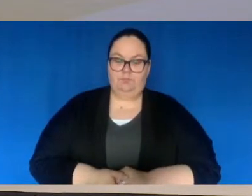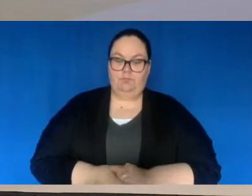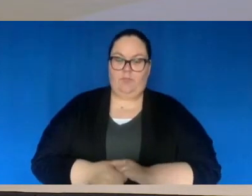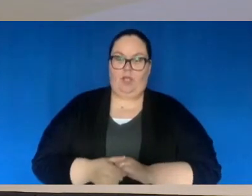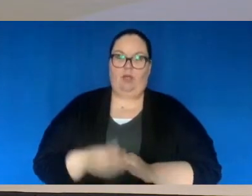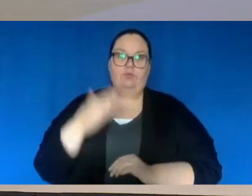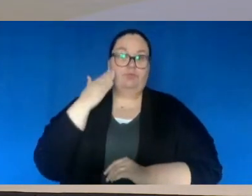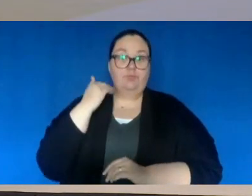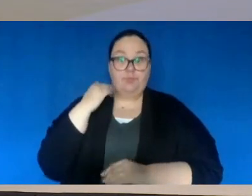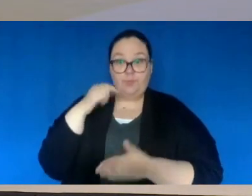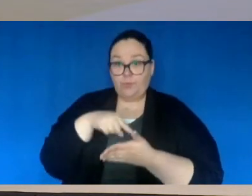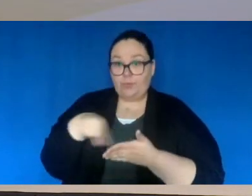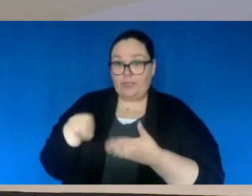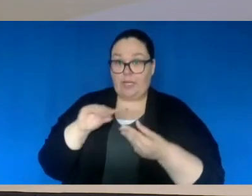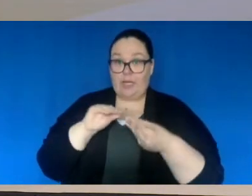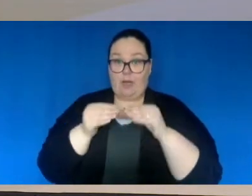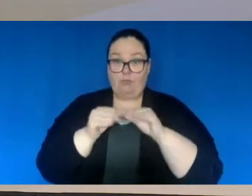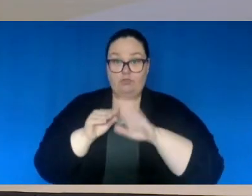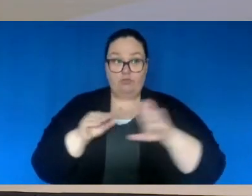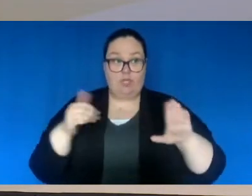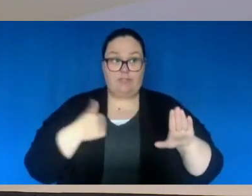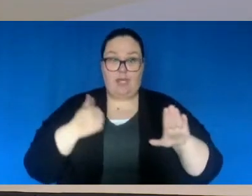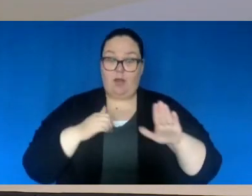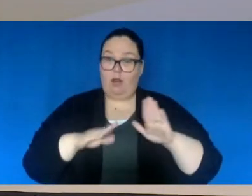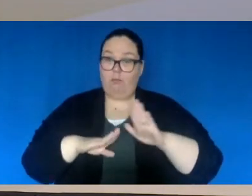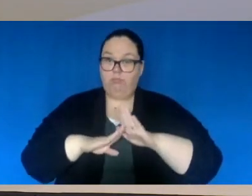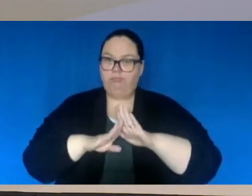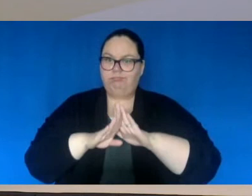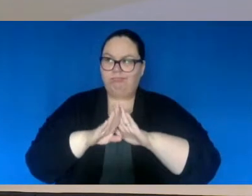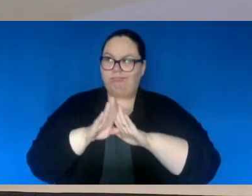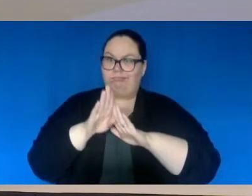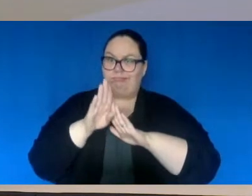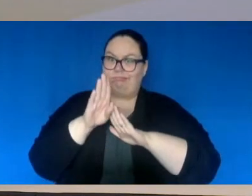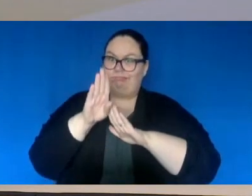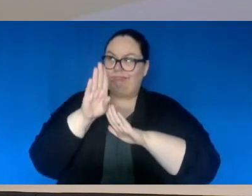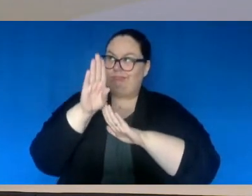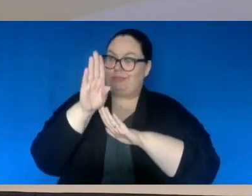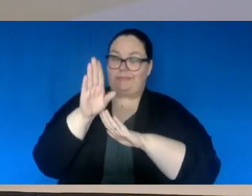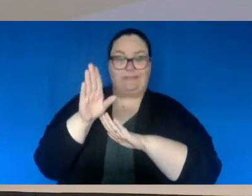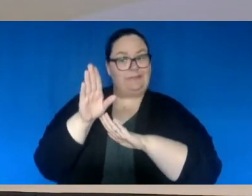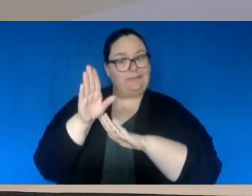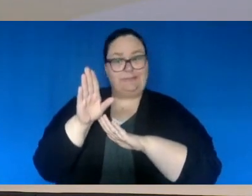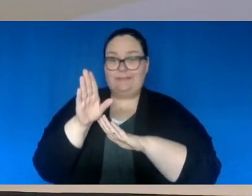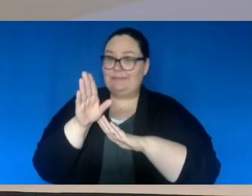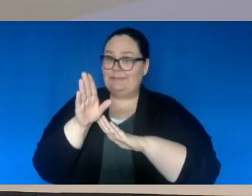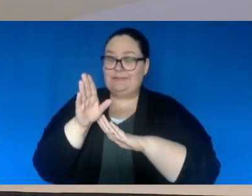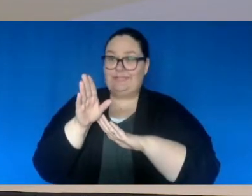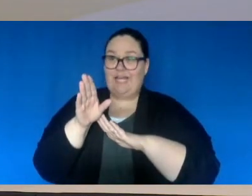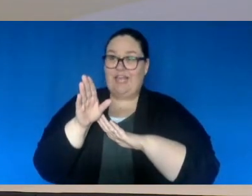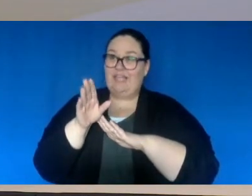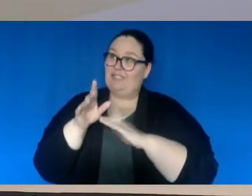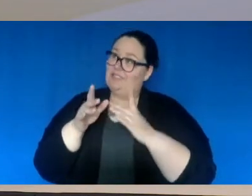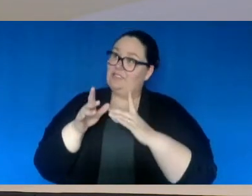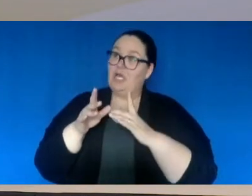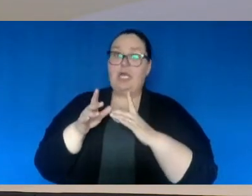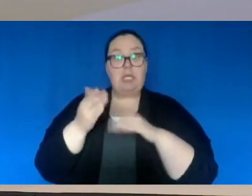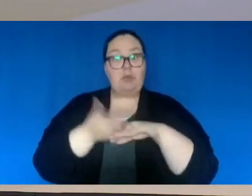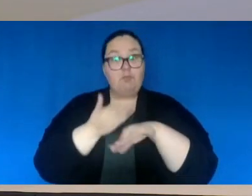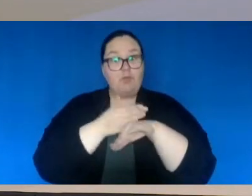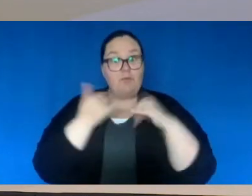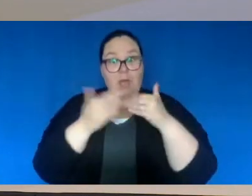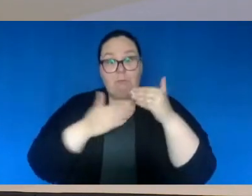the numbers across Canada are going in the wrong direction. We've not yet seen the worst of this third wave of